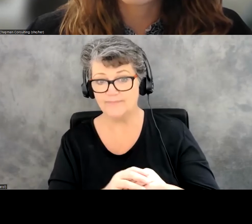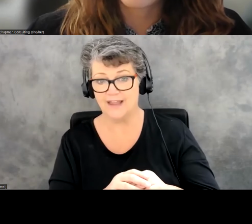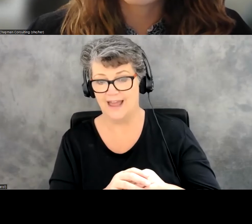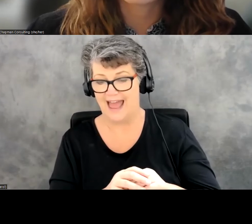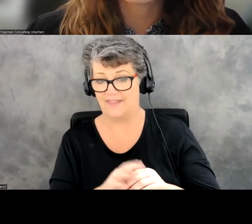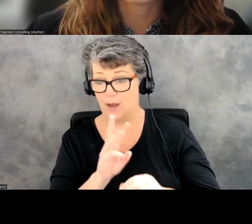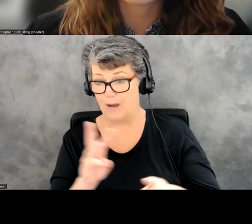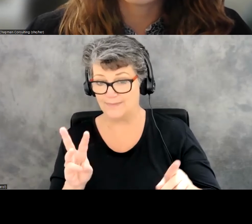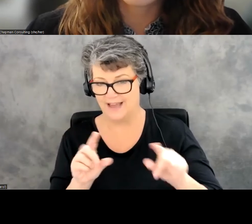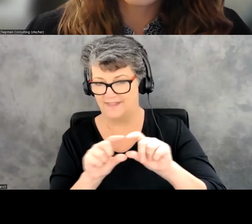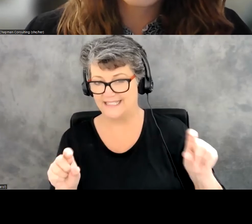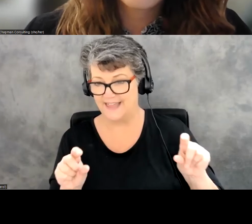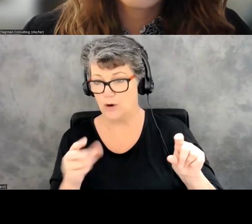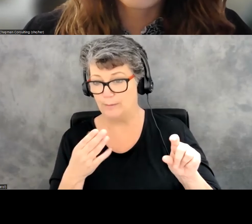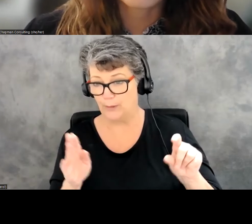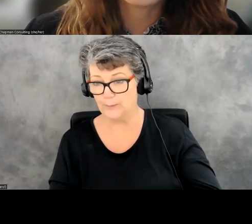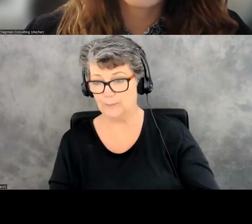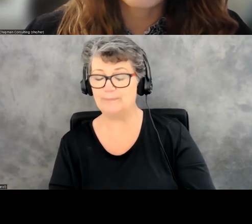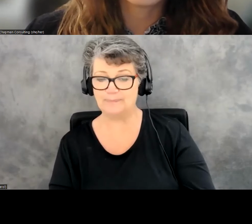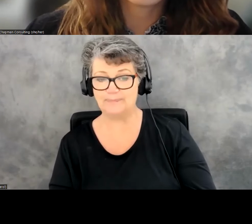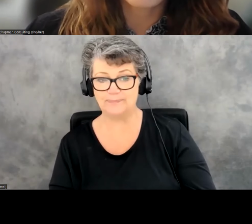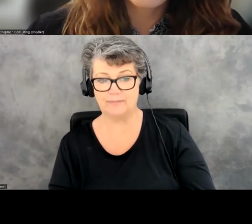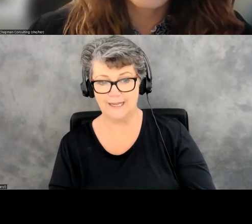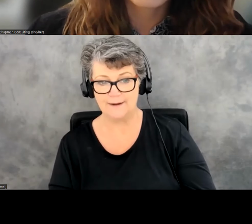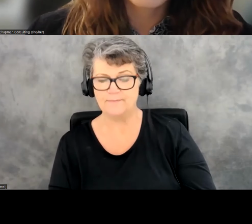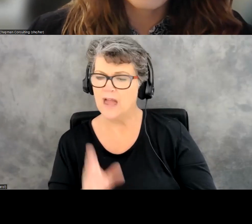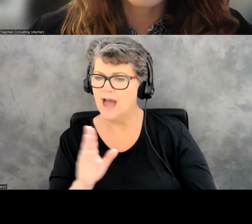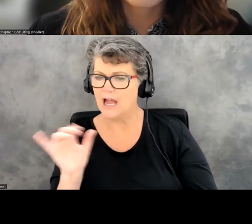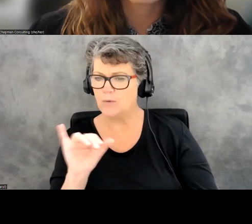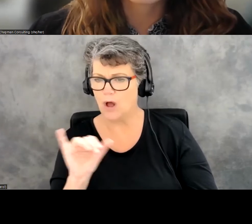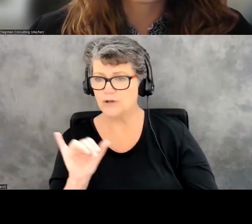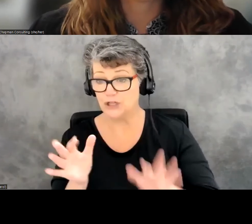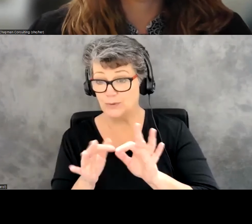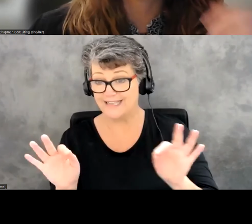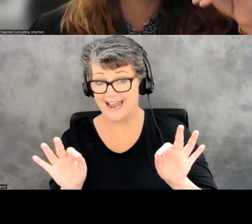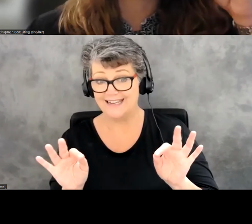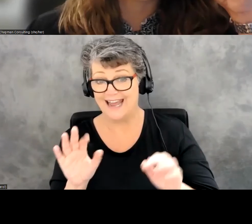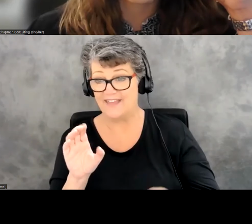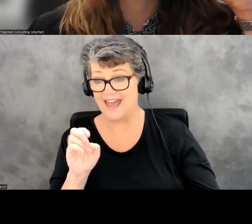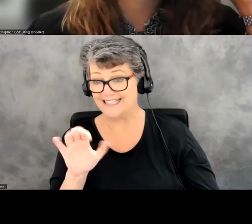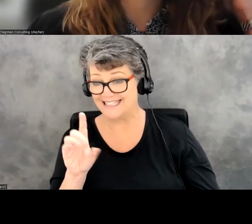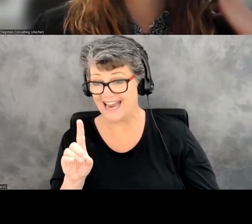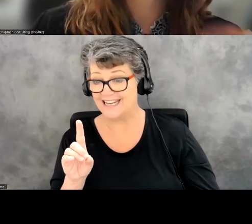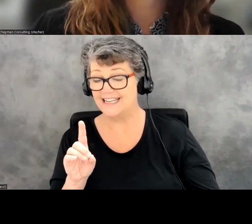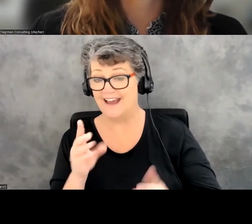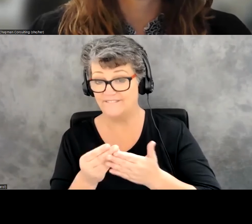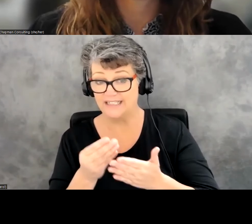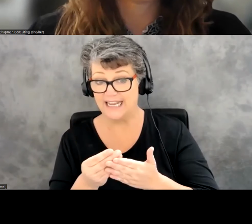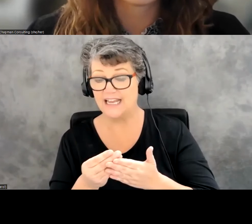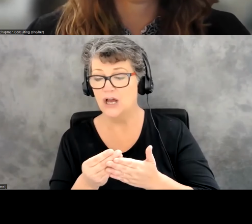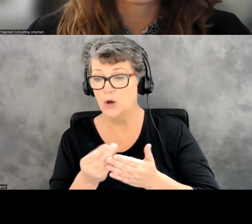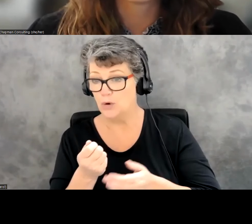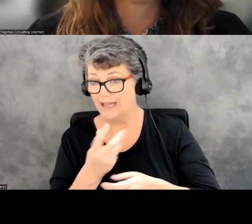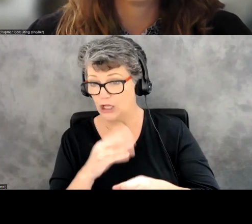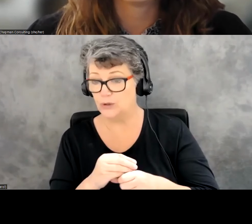that website that is listed there. I will also state that cited funding will include multiple